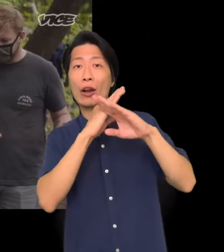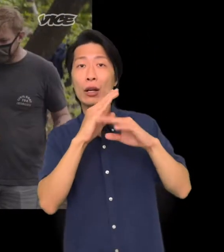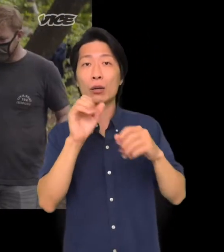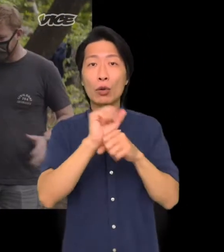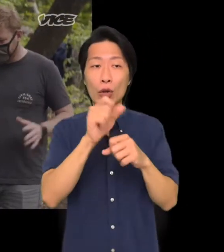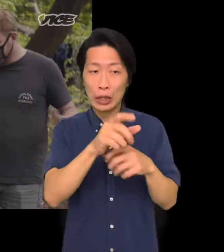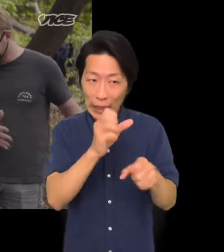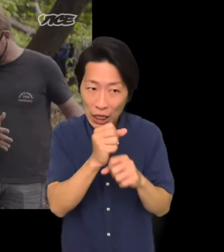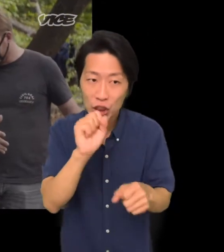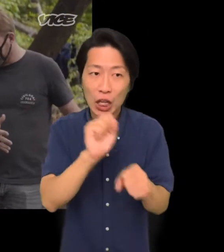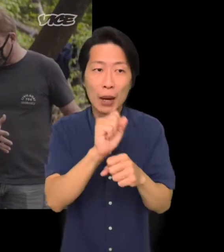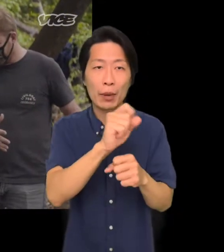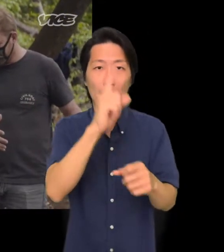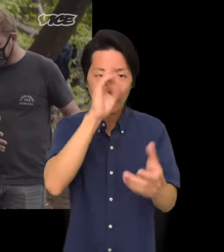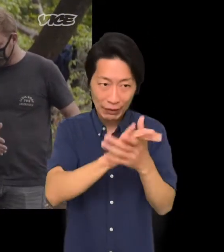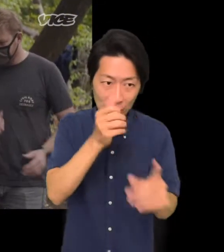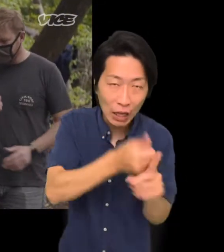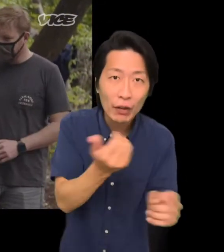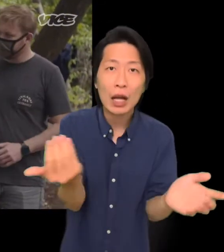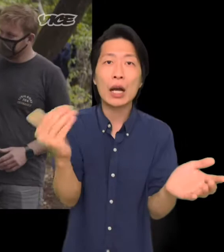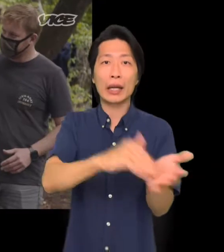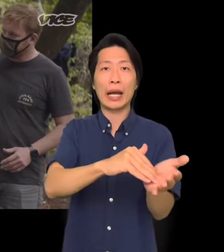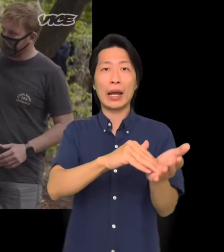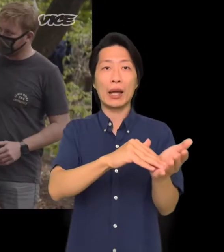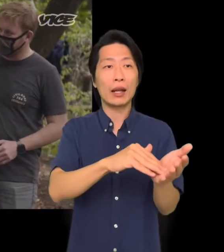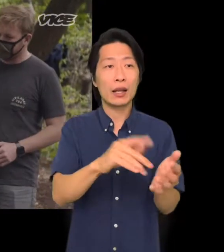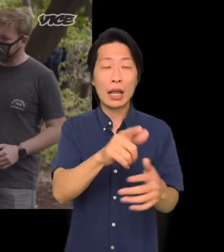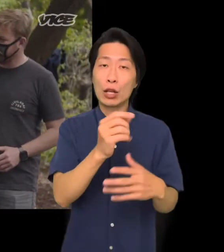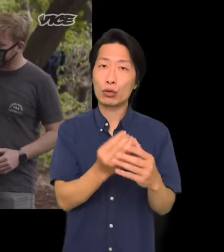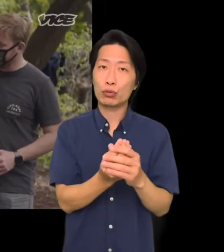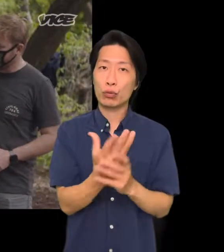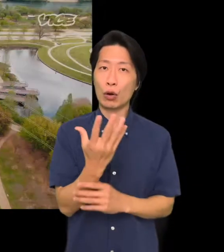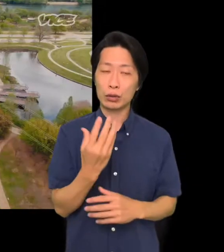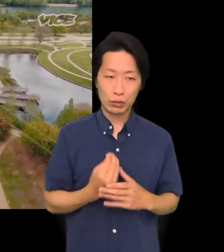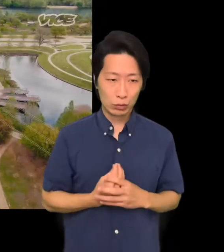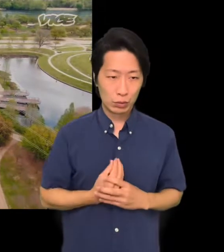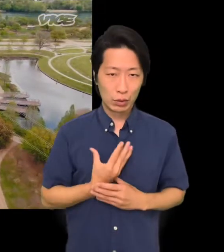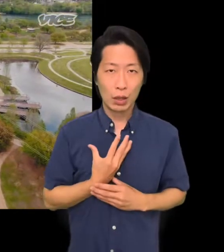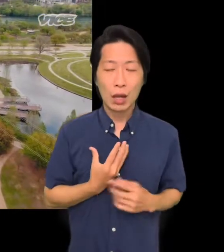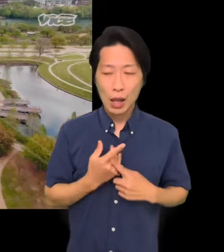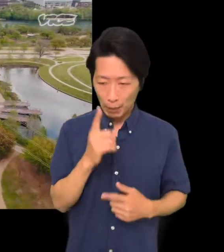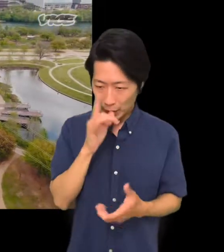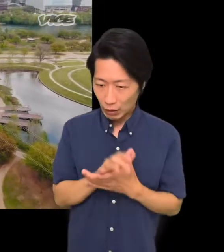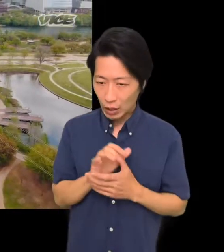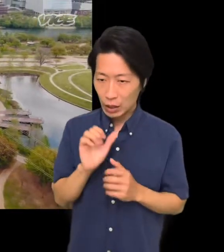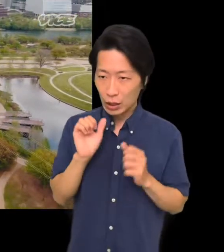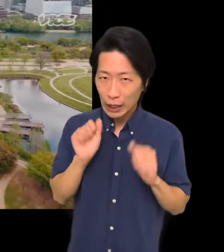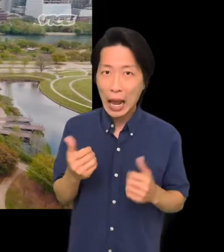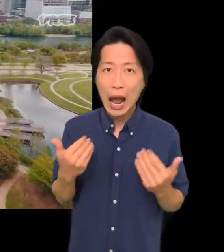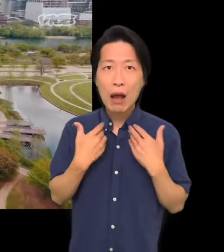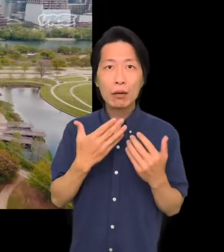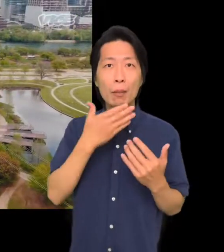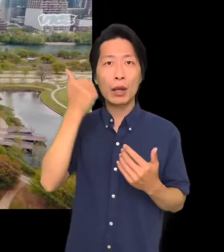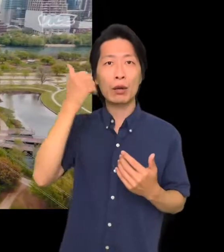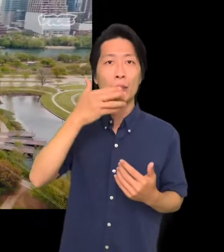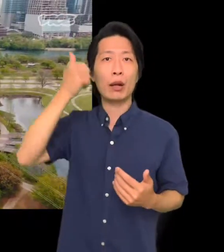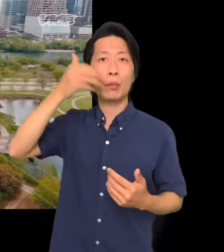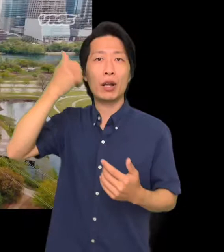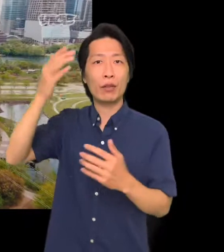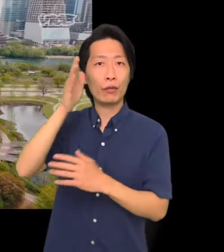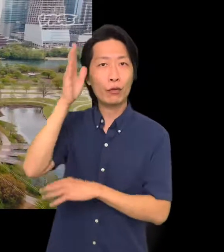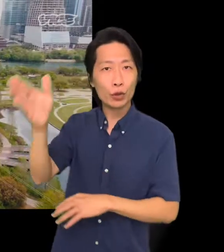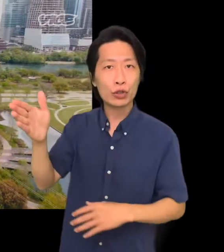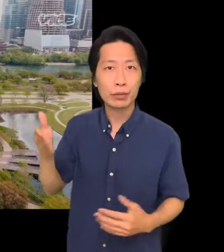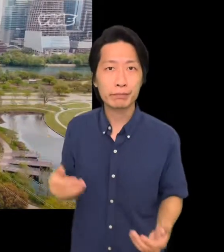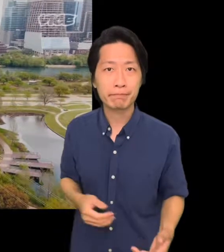can get a job, believe in yourself again, and that's where growth starts happening, where they believe they can have a better future.